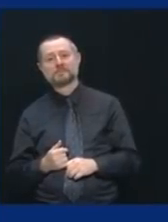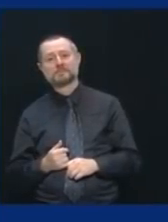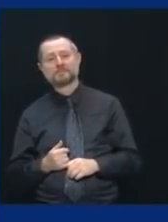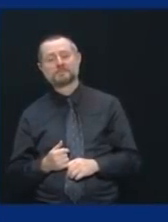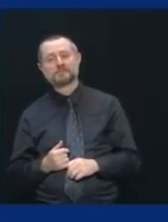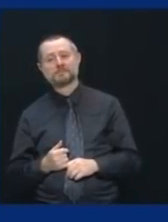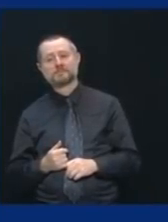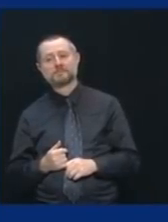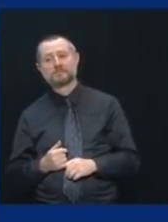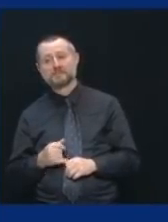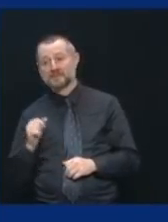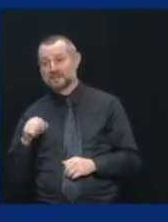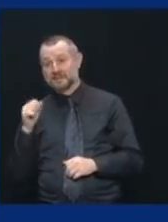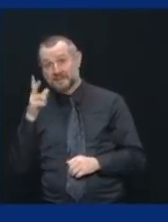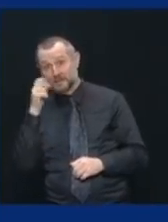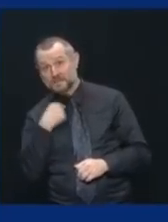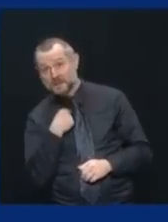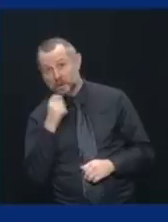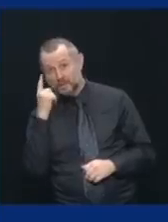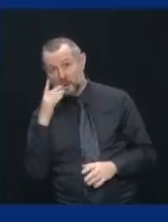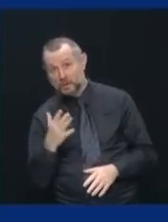I'm unmuted, Governor.